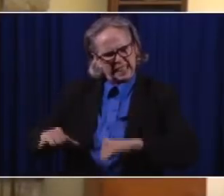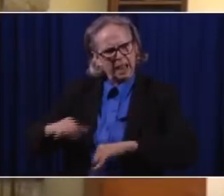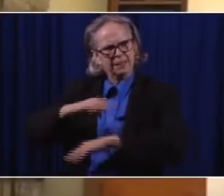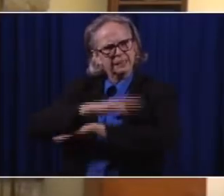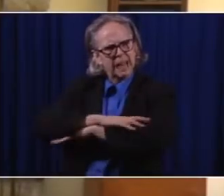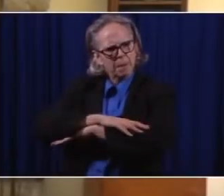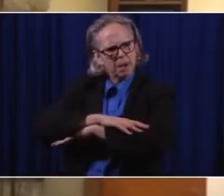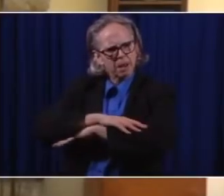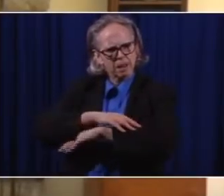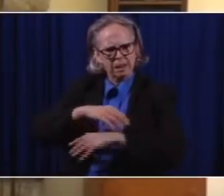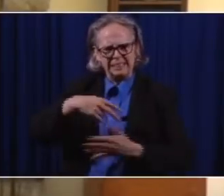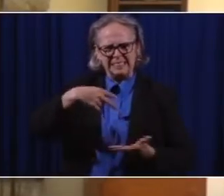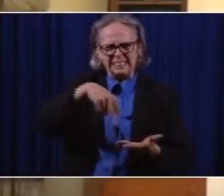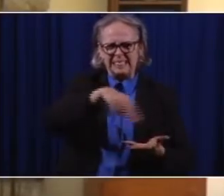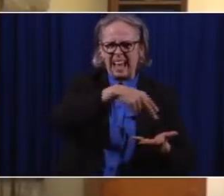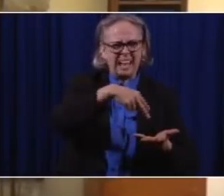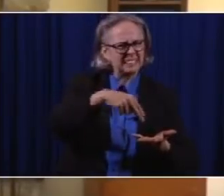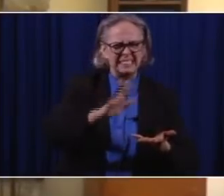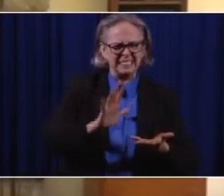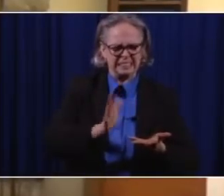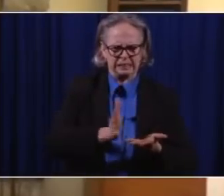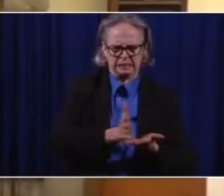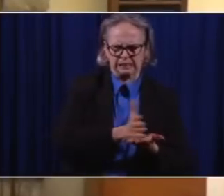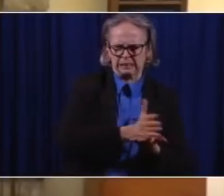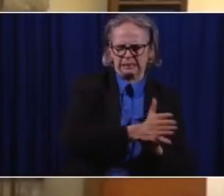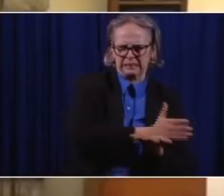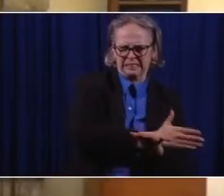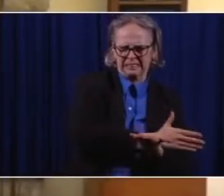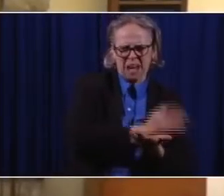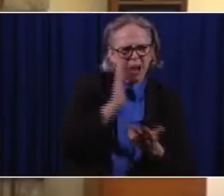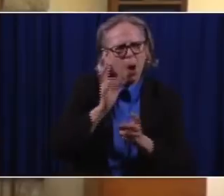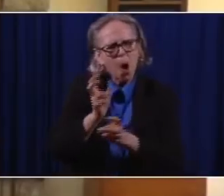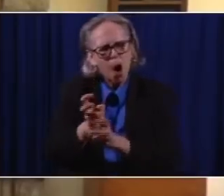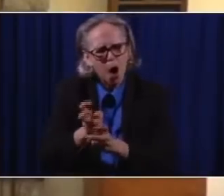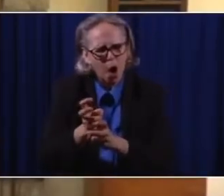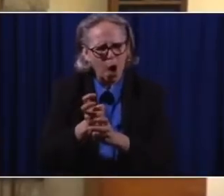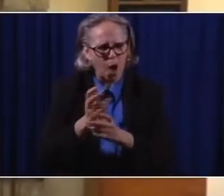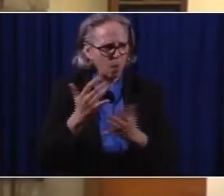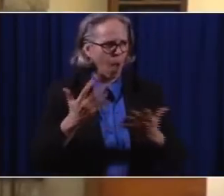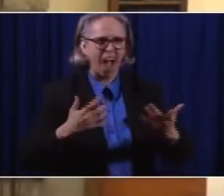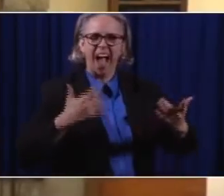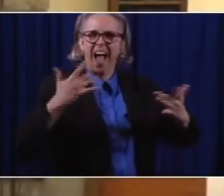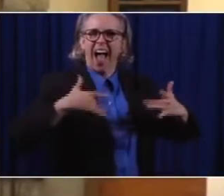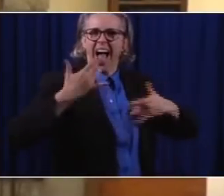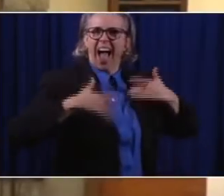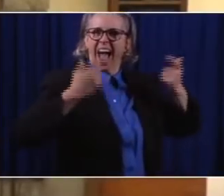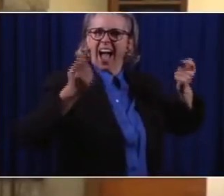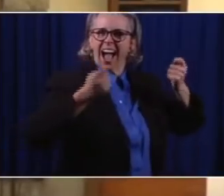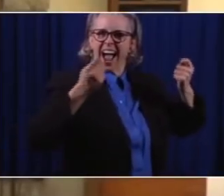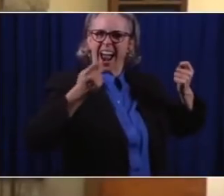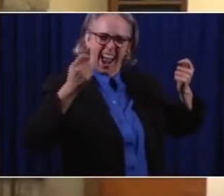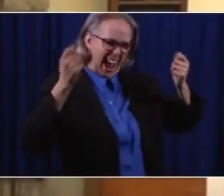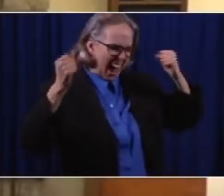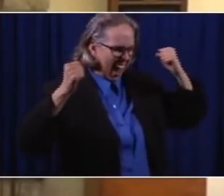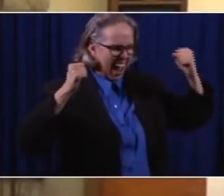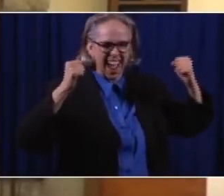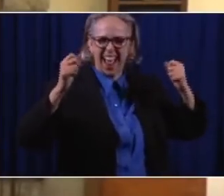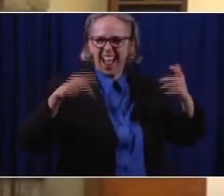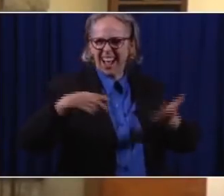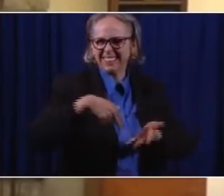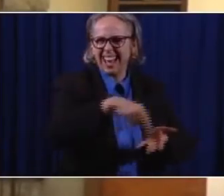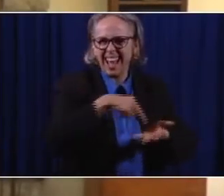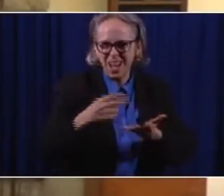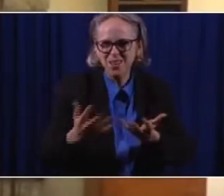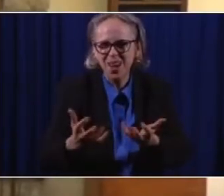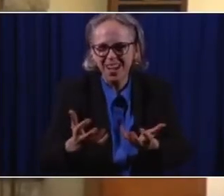Don't mingle. I know that's tough. It goes against kind of our grain, particularly a celebration. But there's